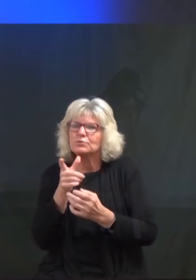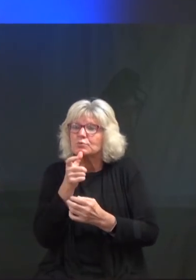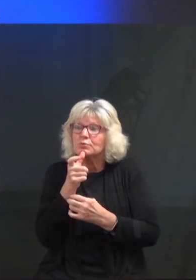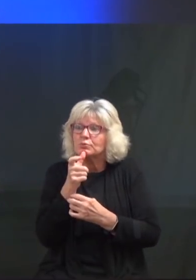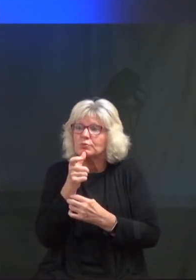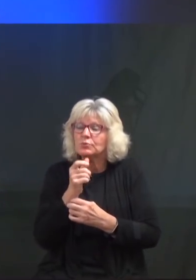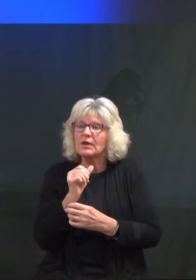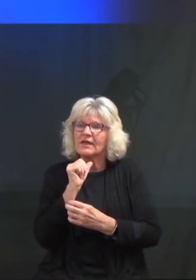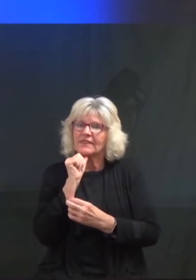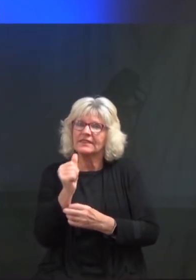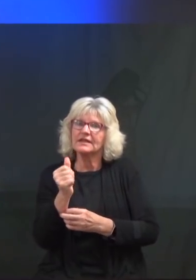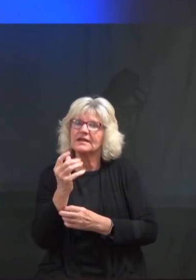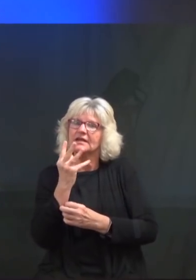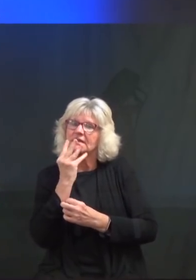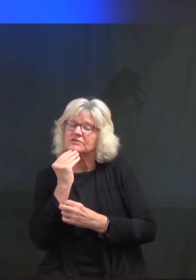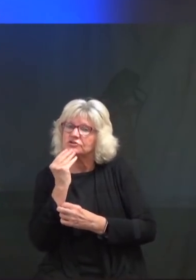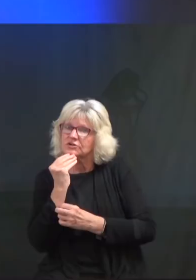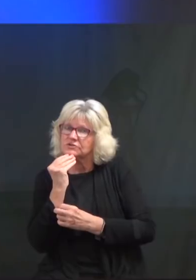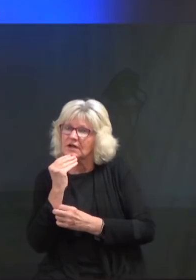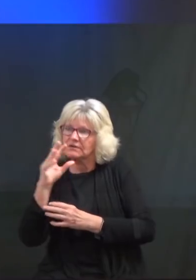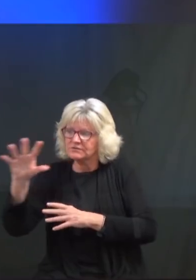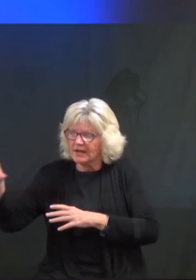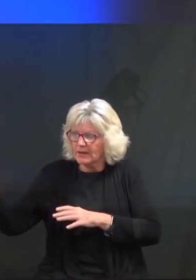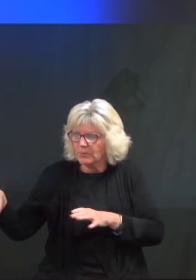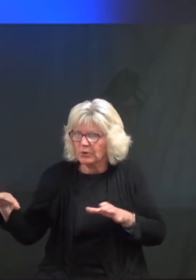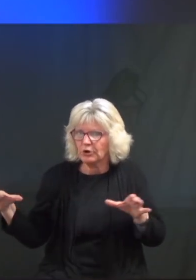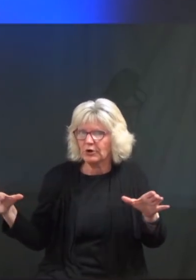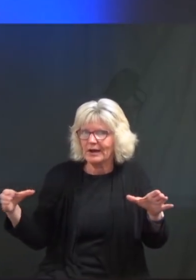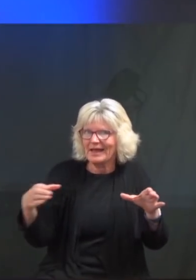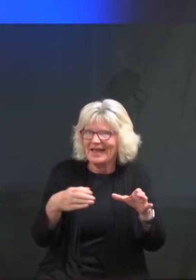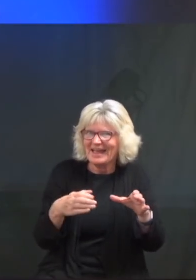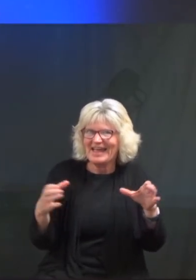root. So what we have in Romans chapter 11